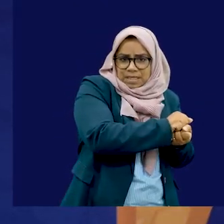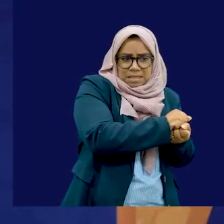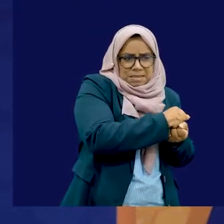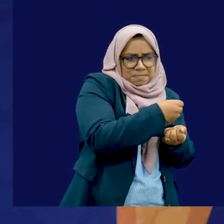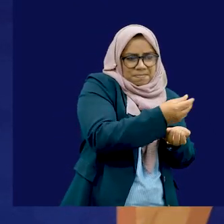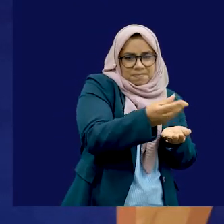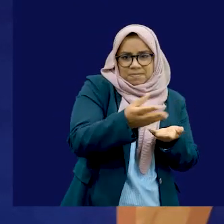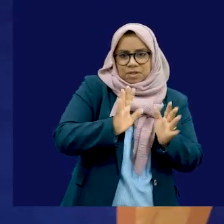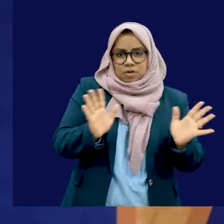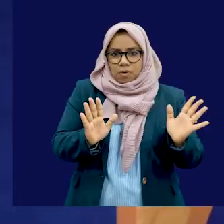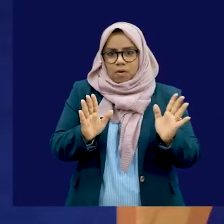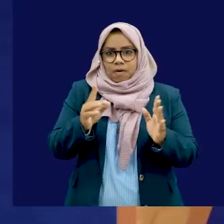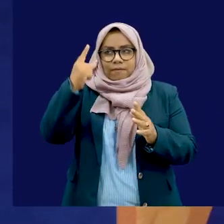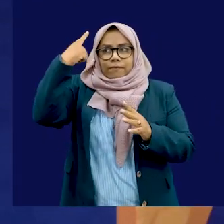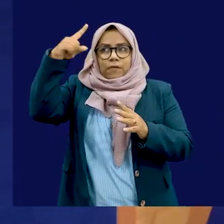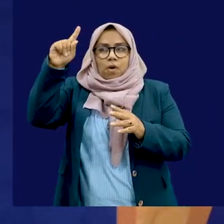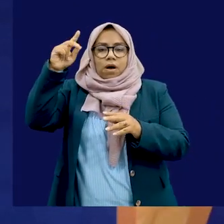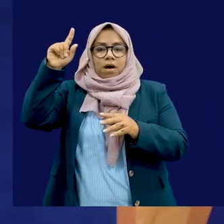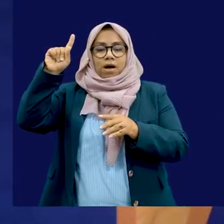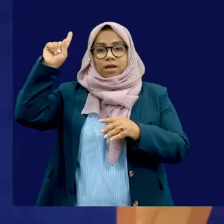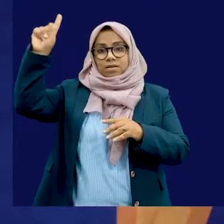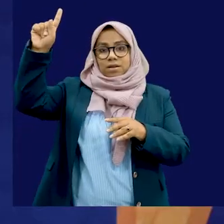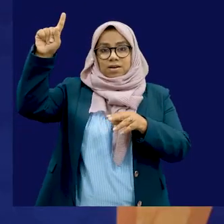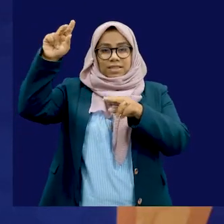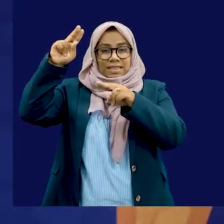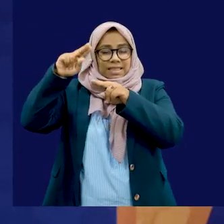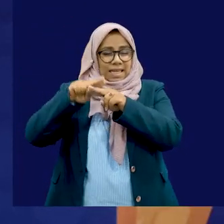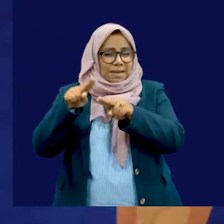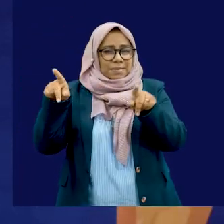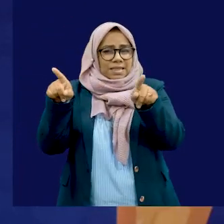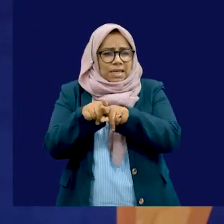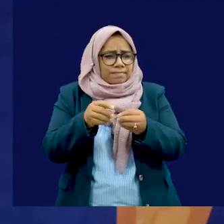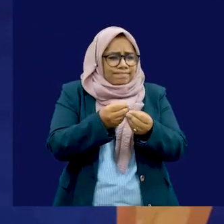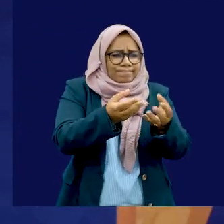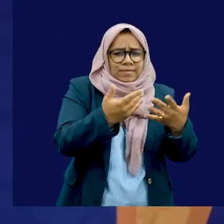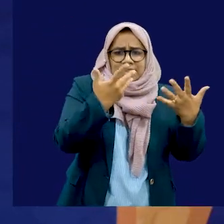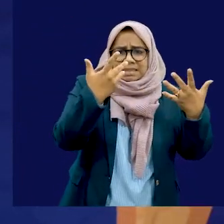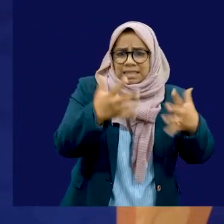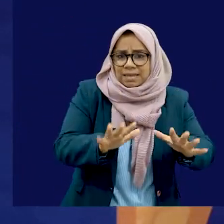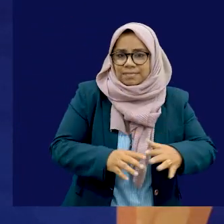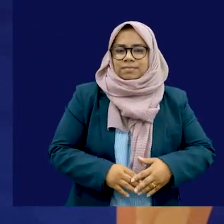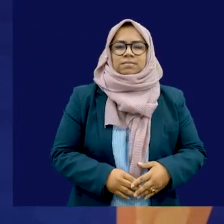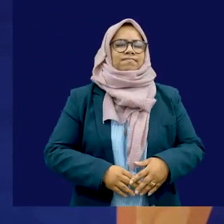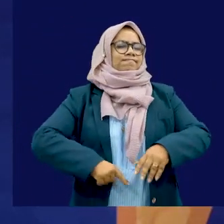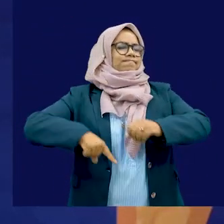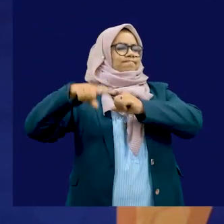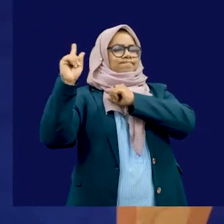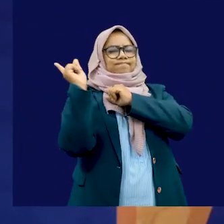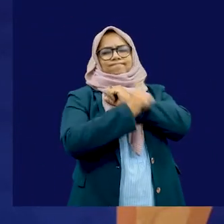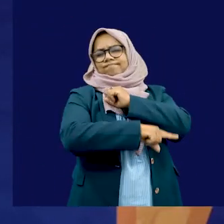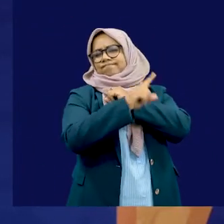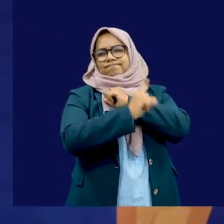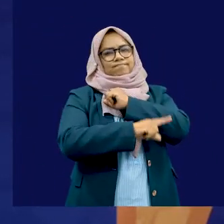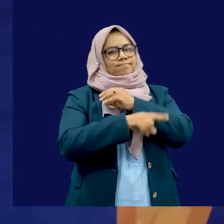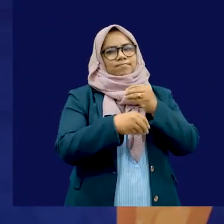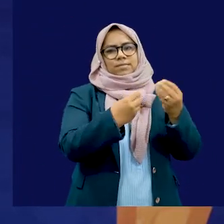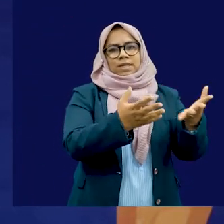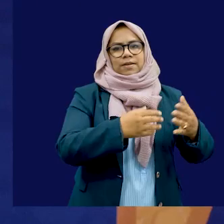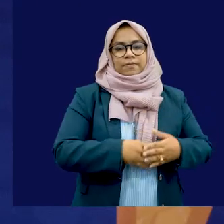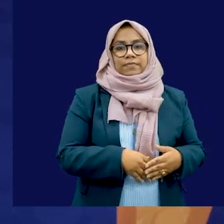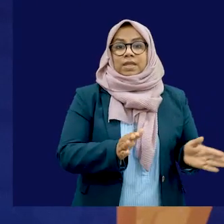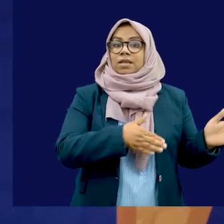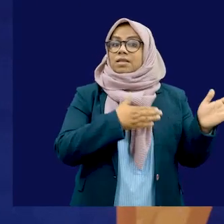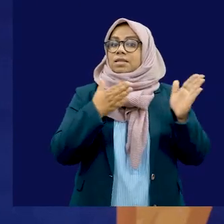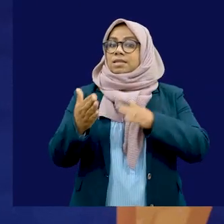not in the way of Allah, give them tidings of a painful punishment. Also, the